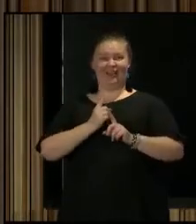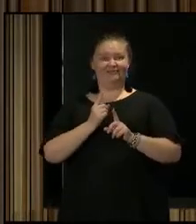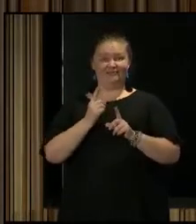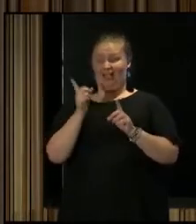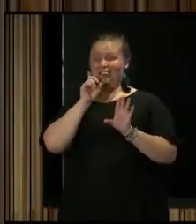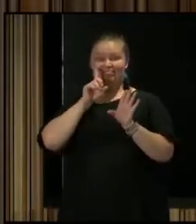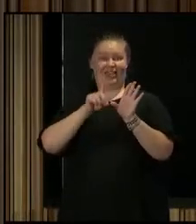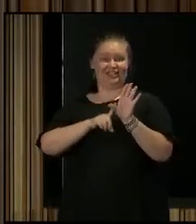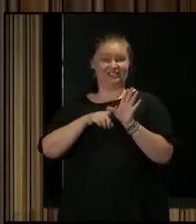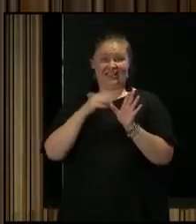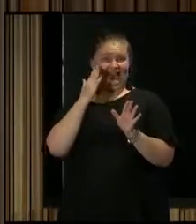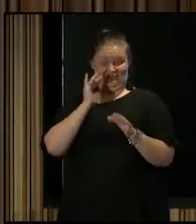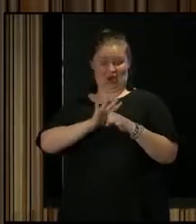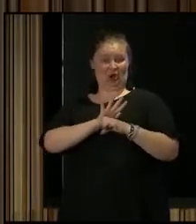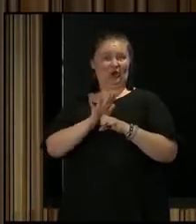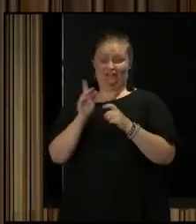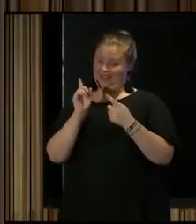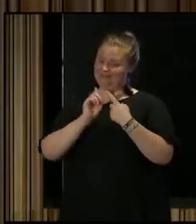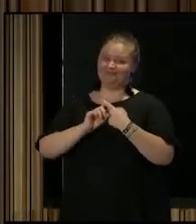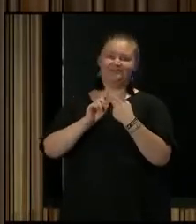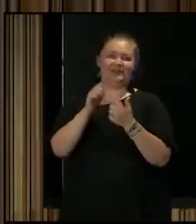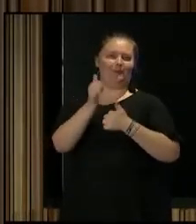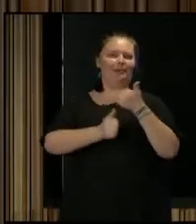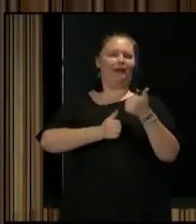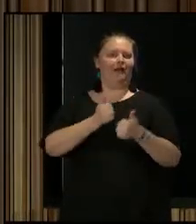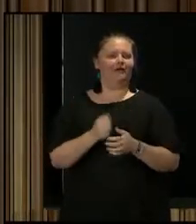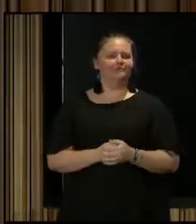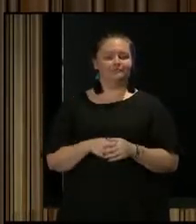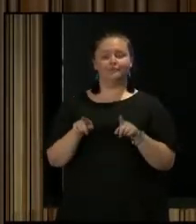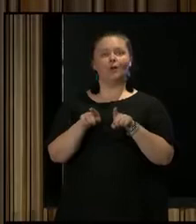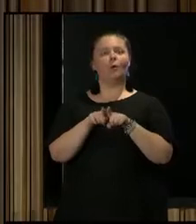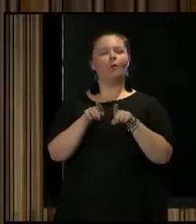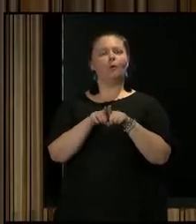restrictions. I'd also like to introduce to you Emeritus Professor